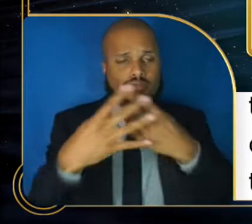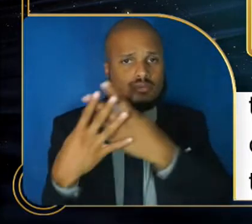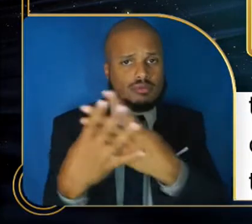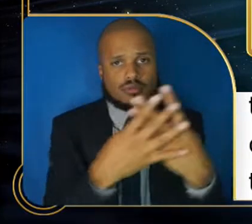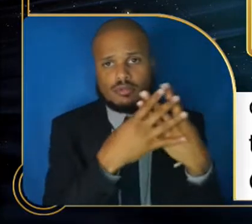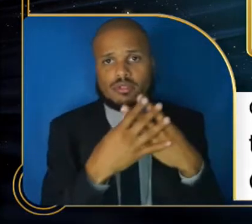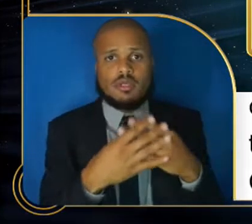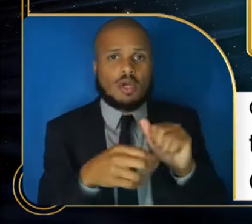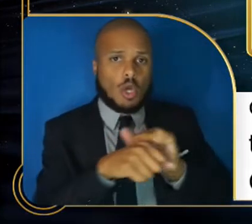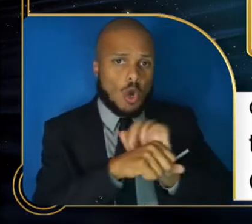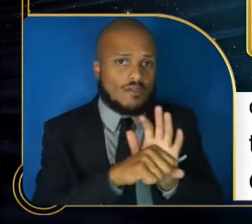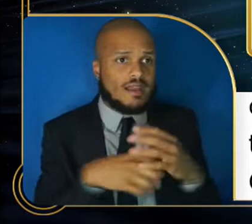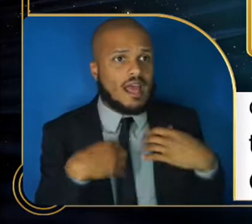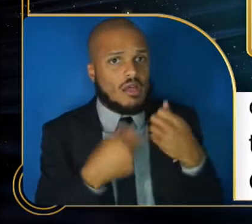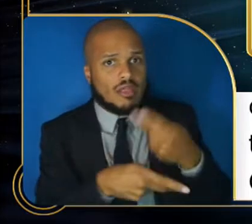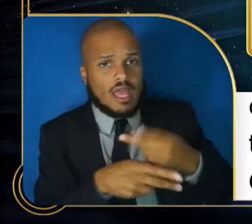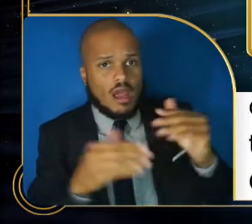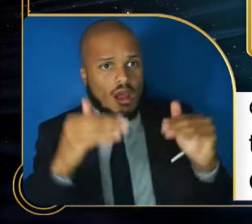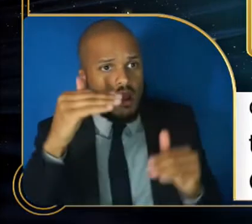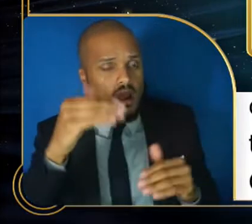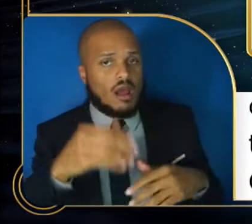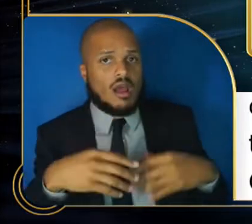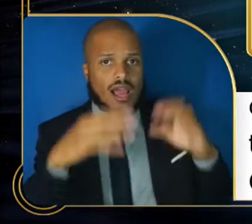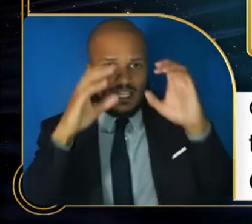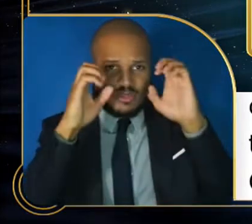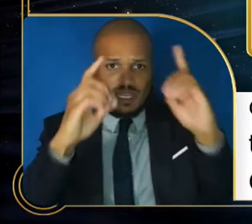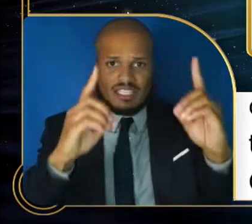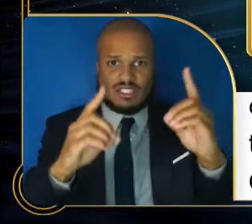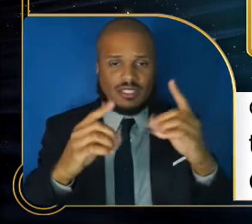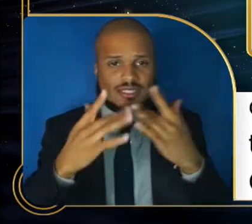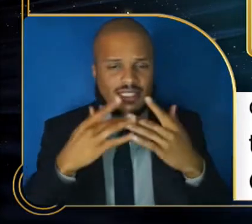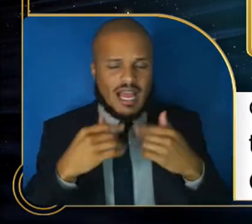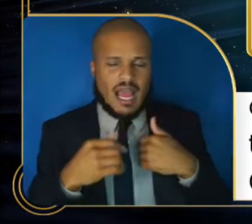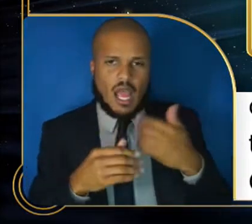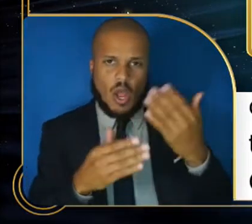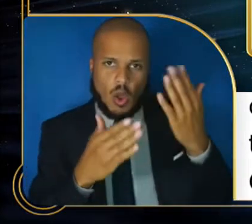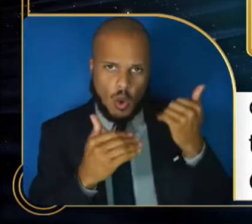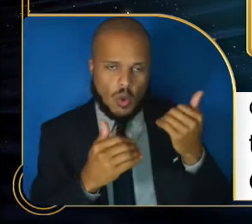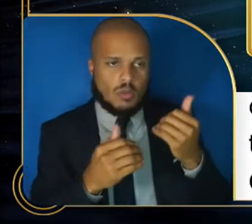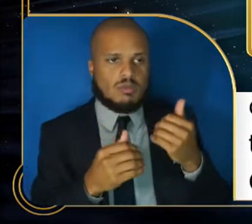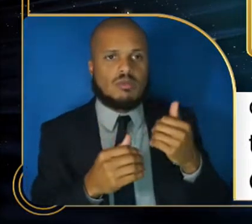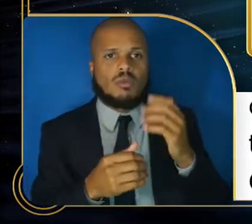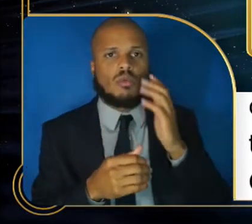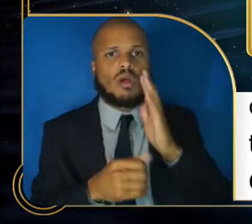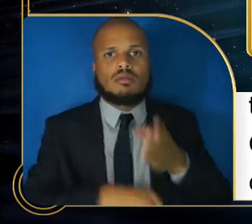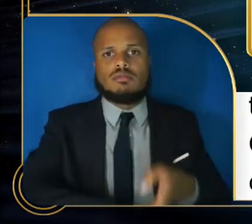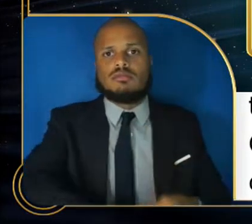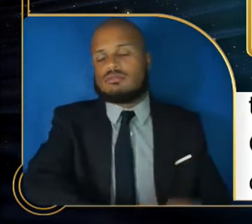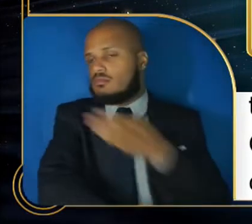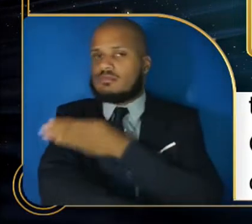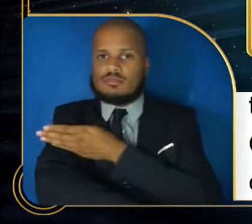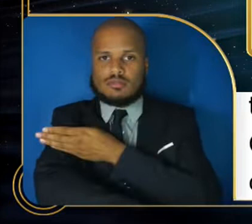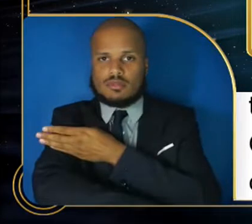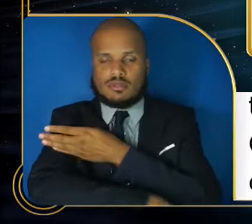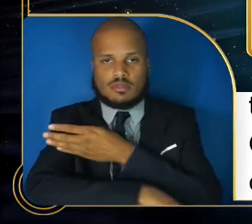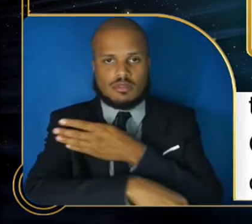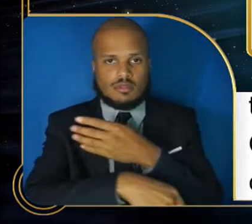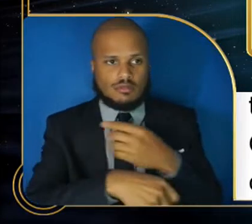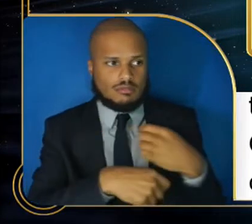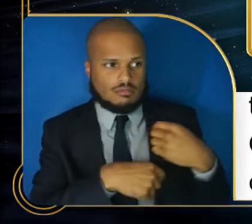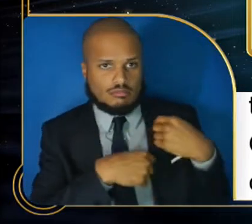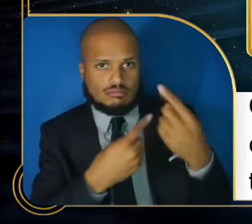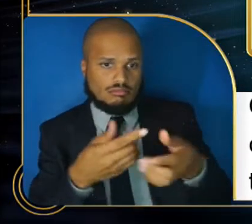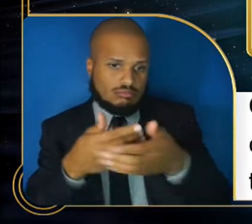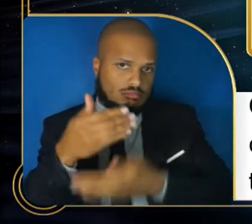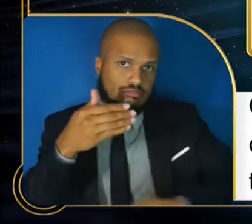healthcare, education, are part of a past chapter because of the work that we are doing today and in the years